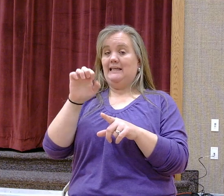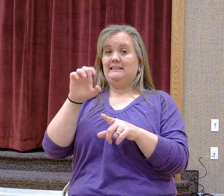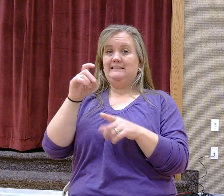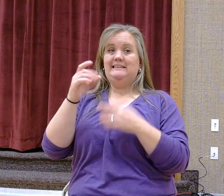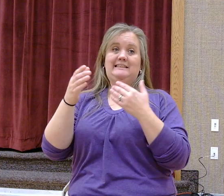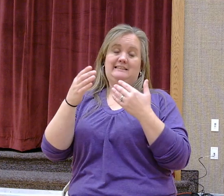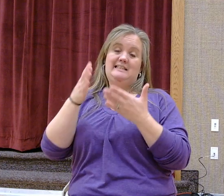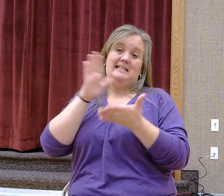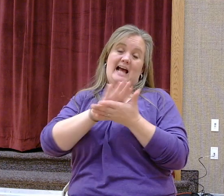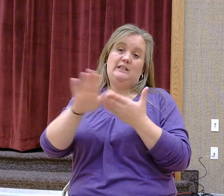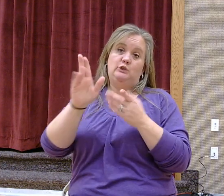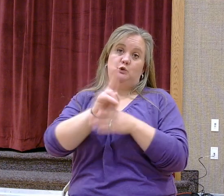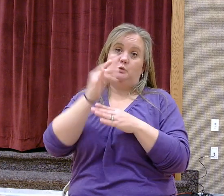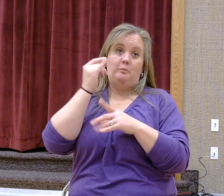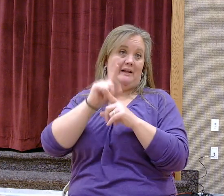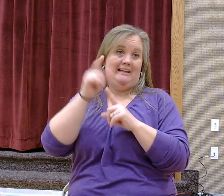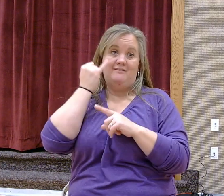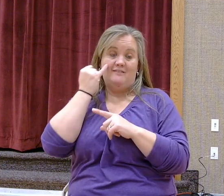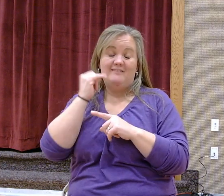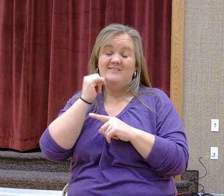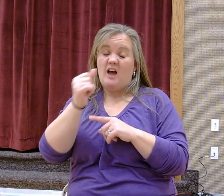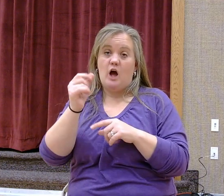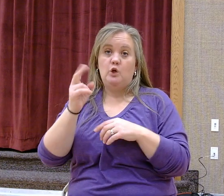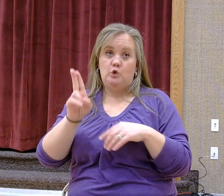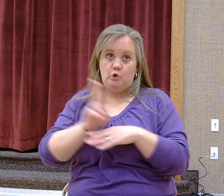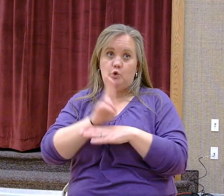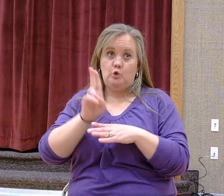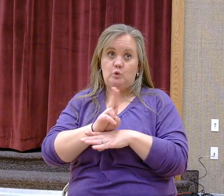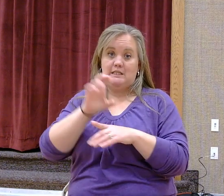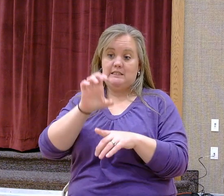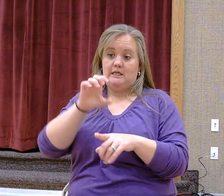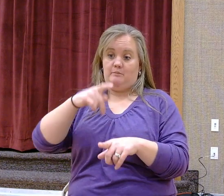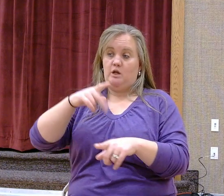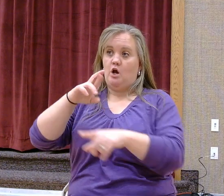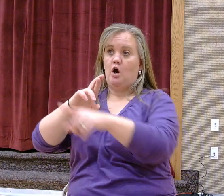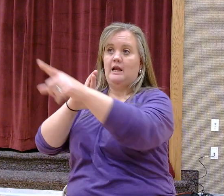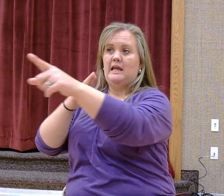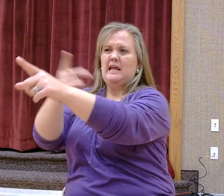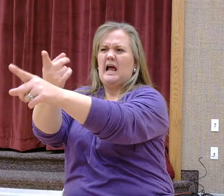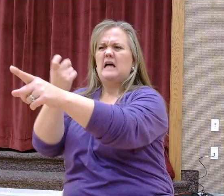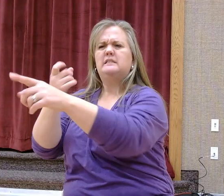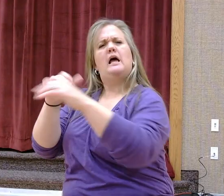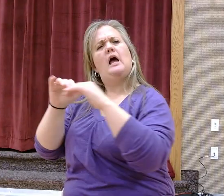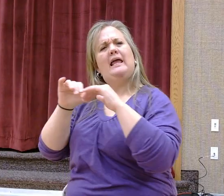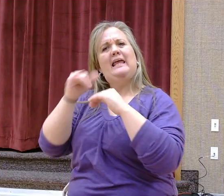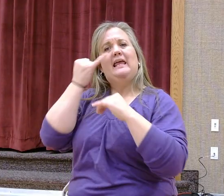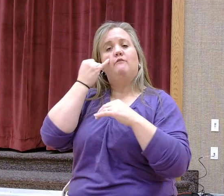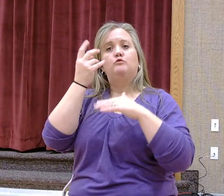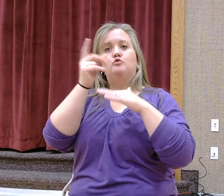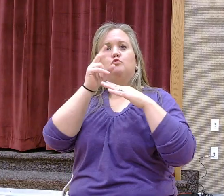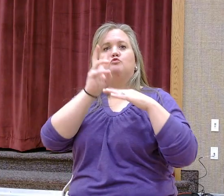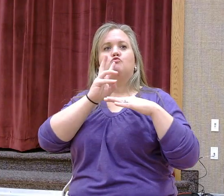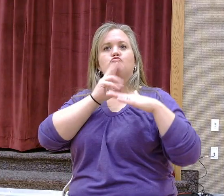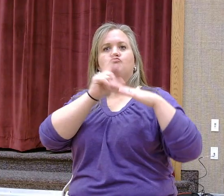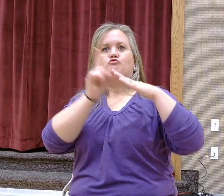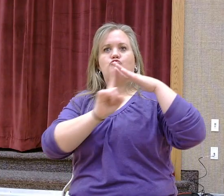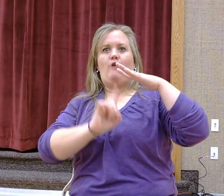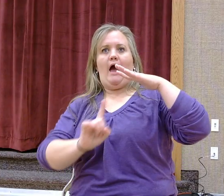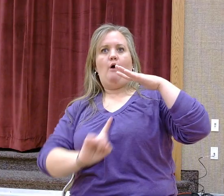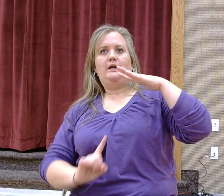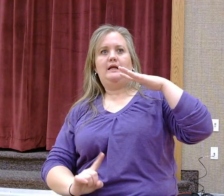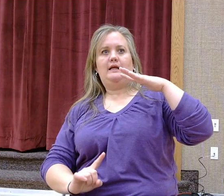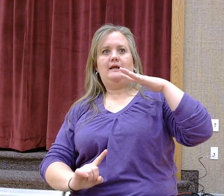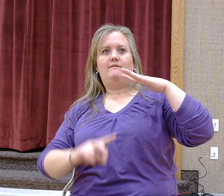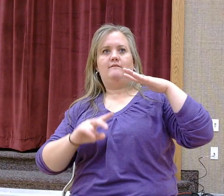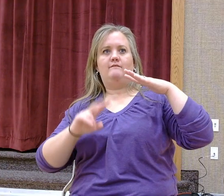not, CPR is there. How about a drowning victim? A drowning victim. Yes. How do you